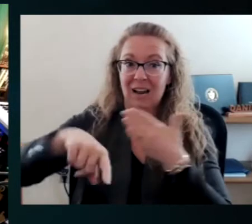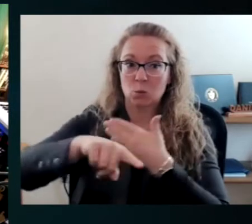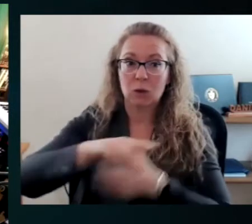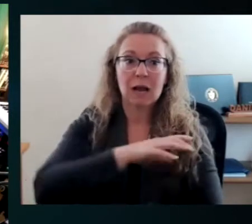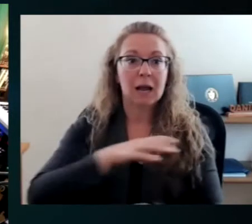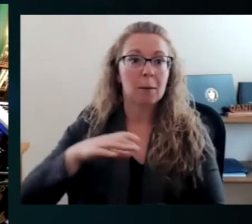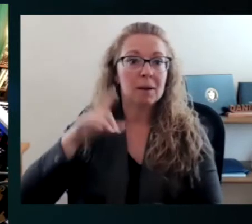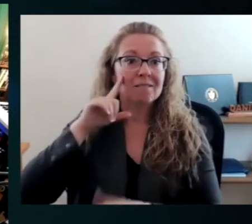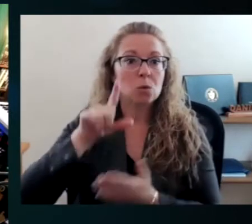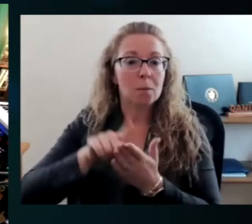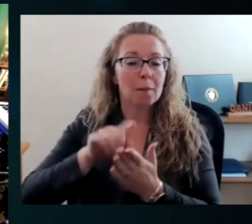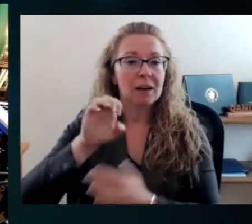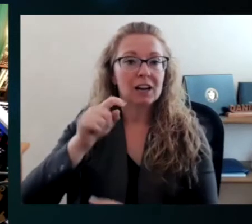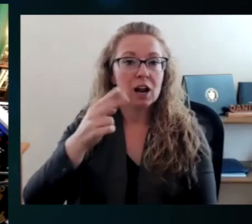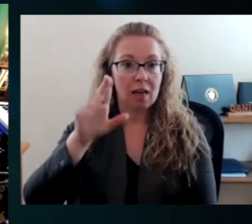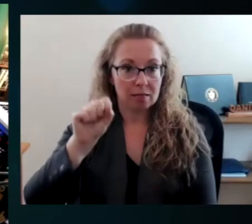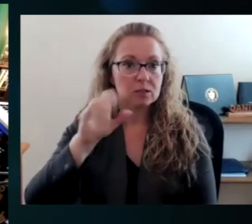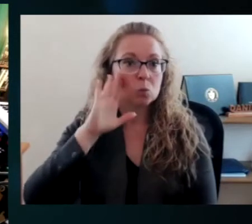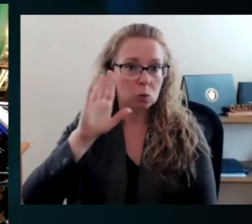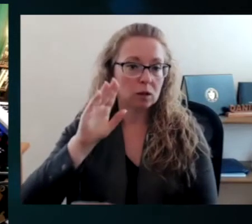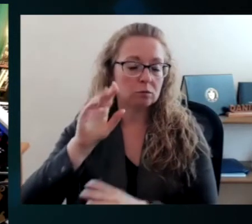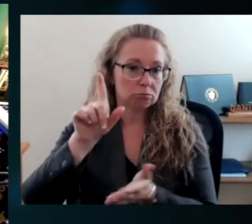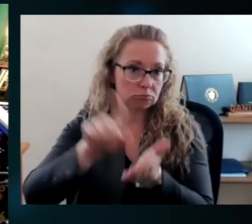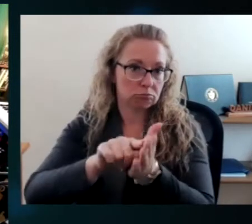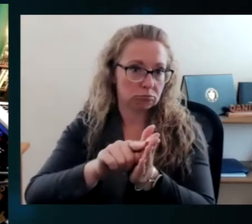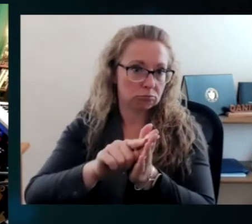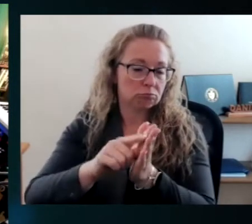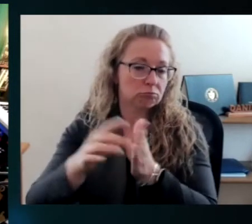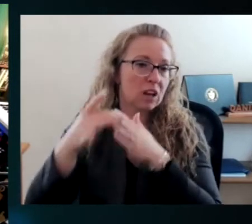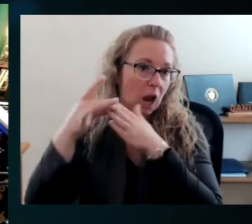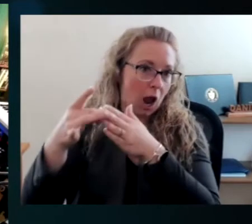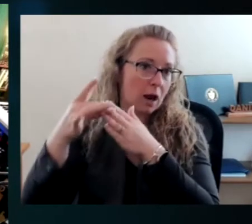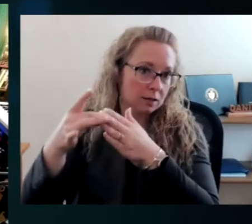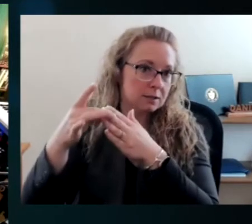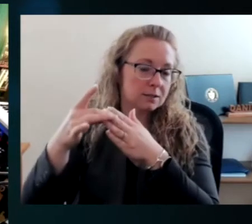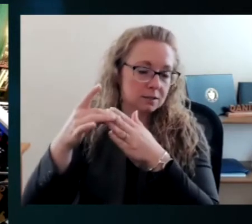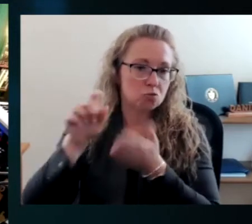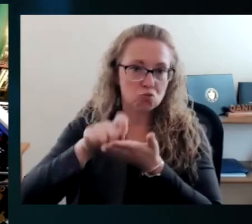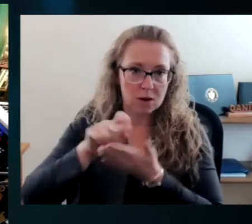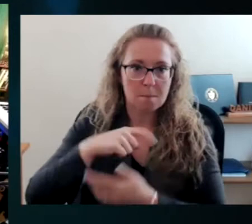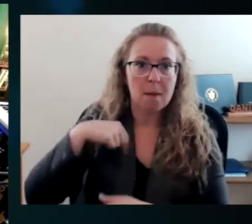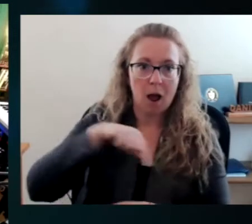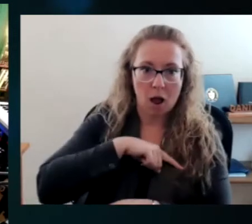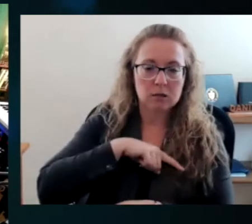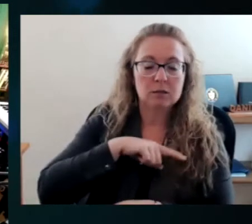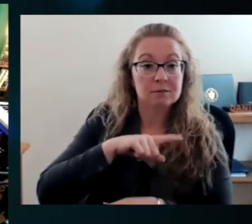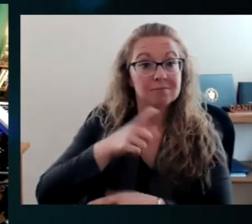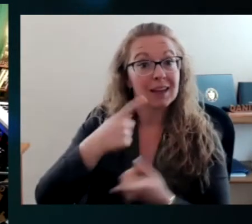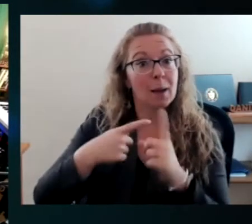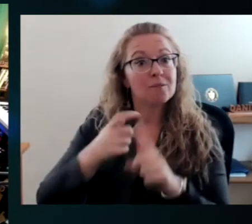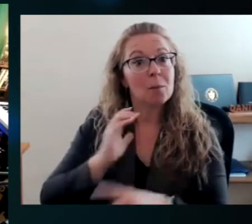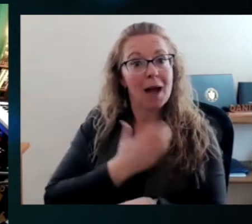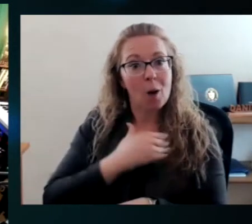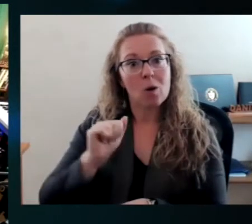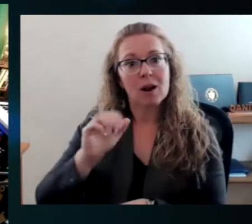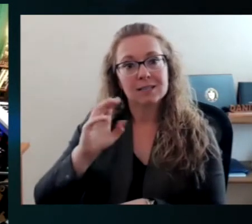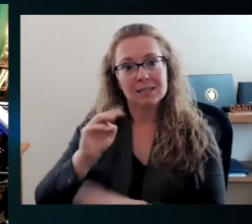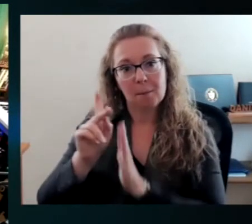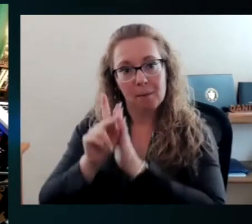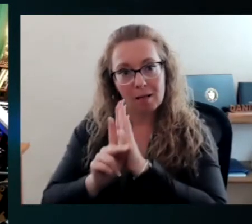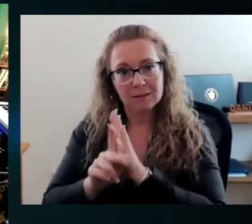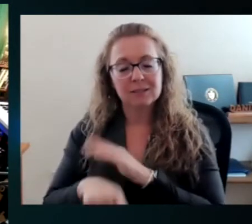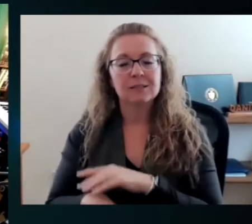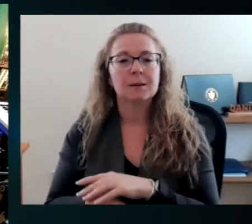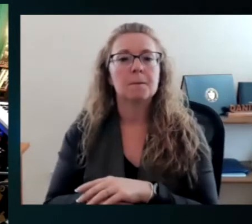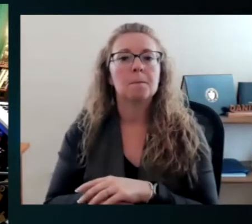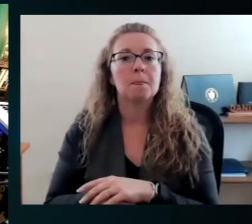going to be releasing guidance that we've authored that is based in the policy that we did at ACM, that will trickle